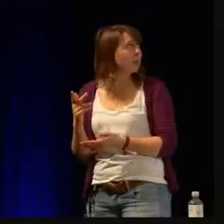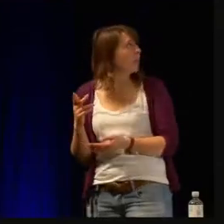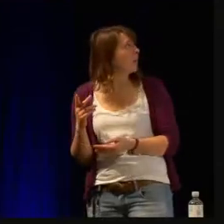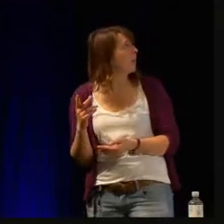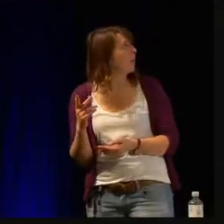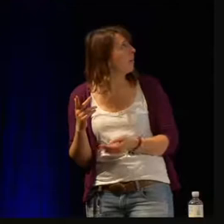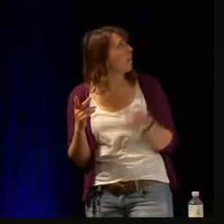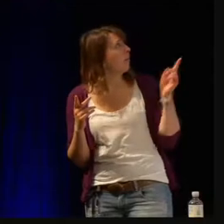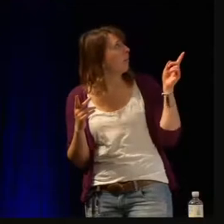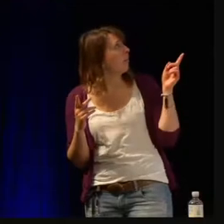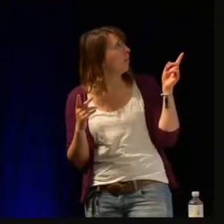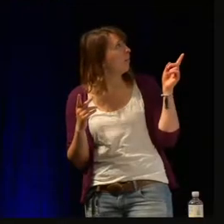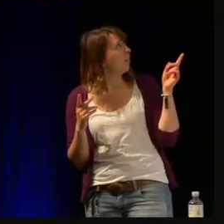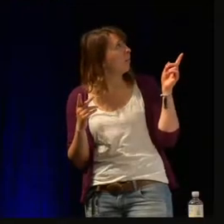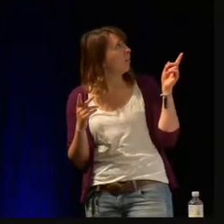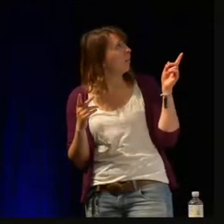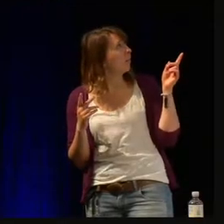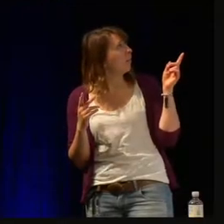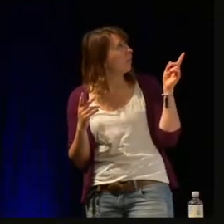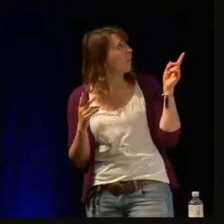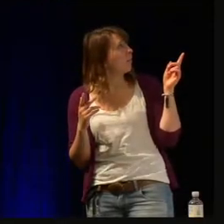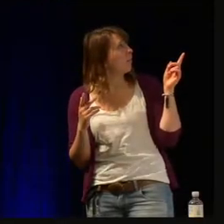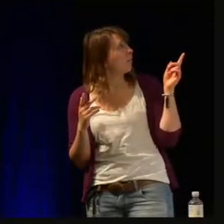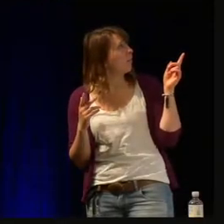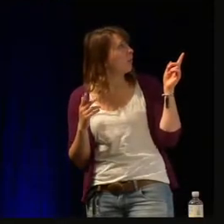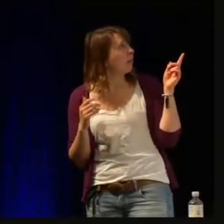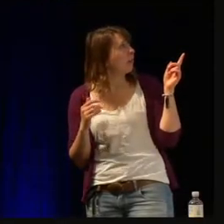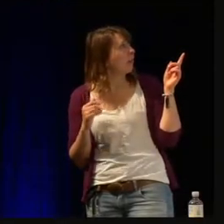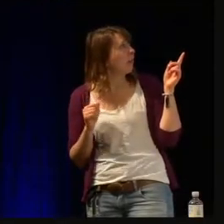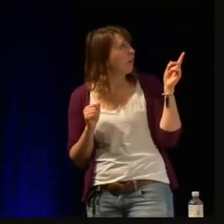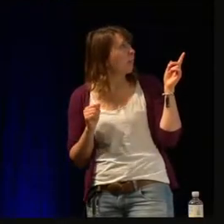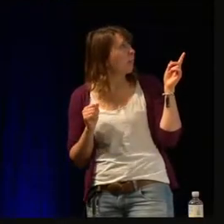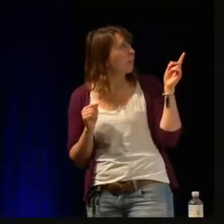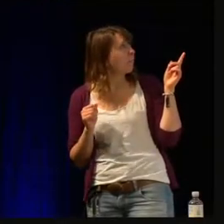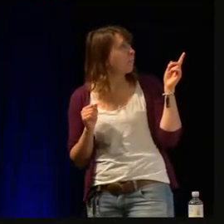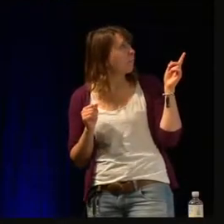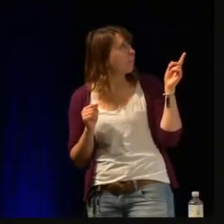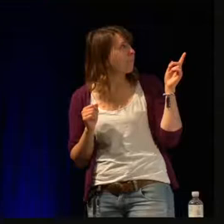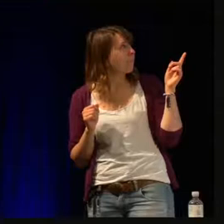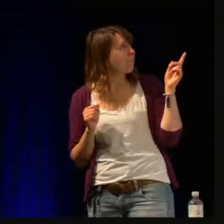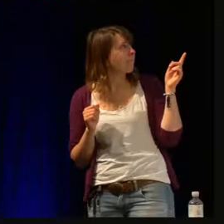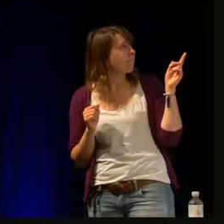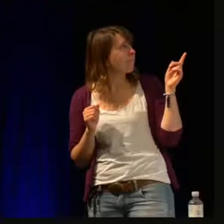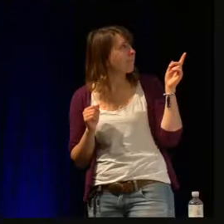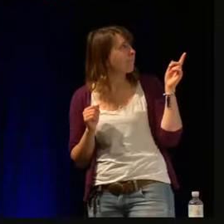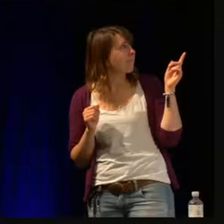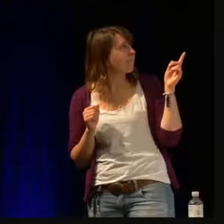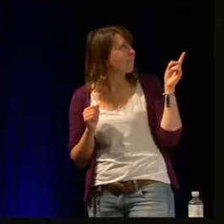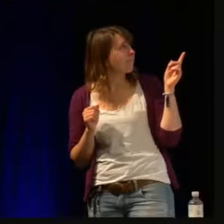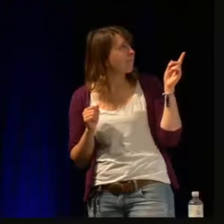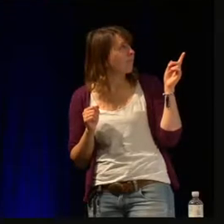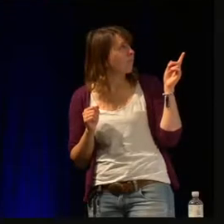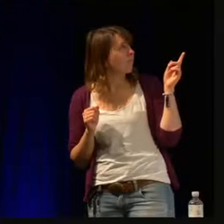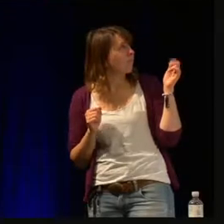would work in that scenario. And so we would have to change our assumptions looking at a specific problem and